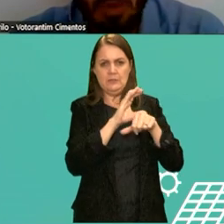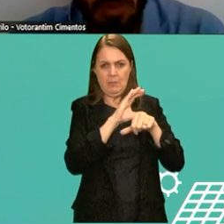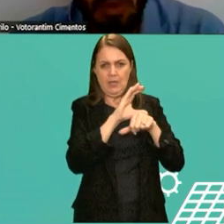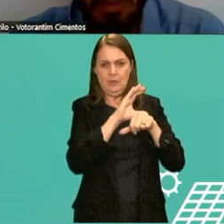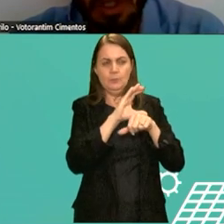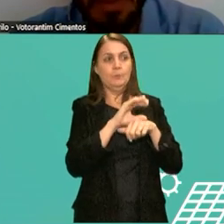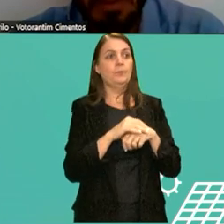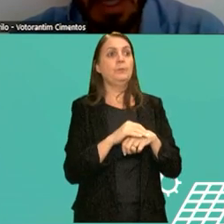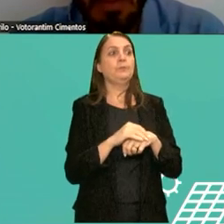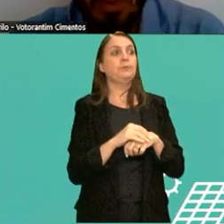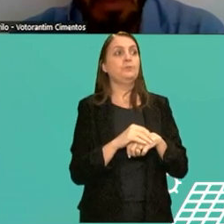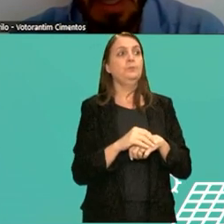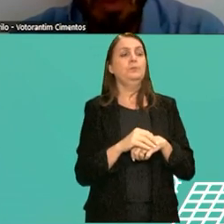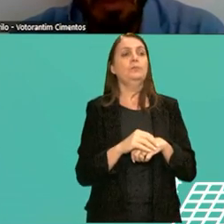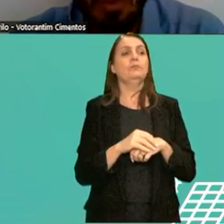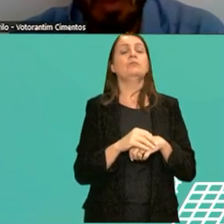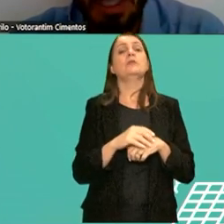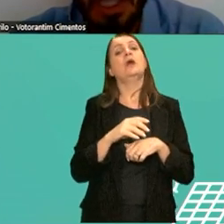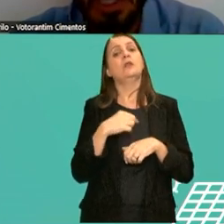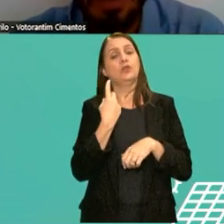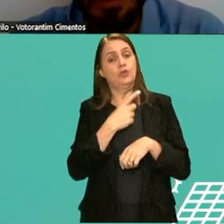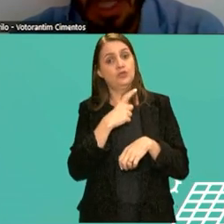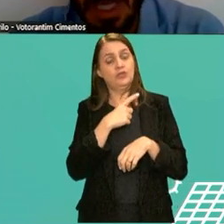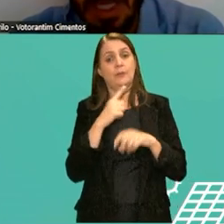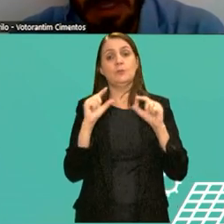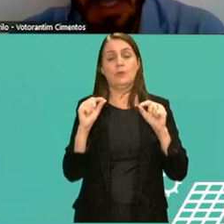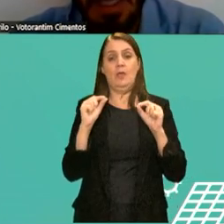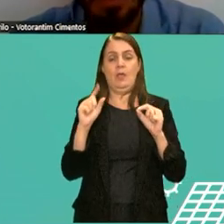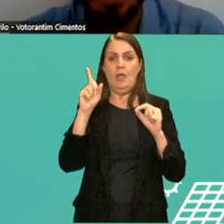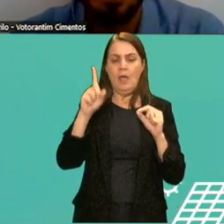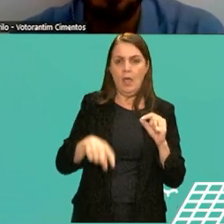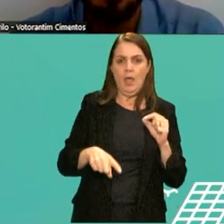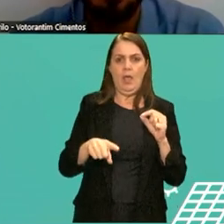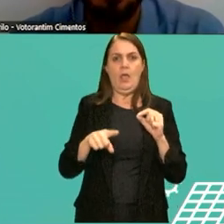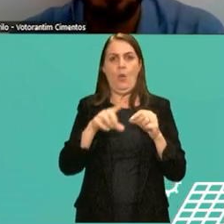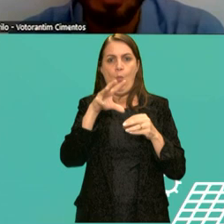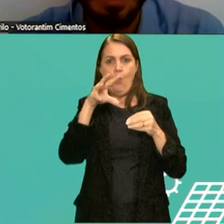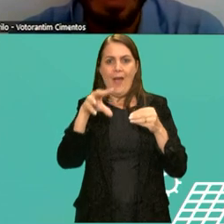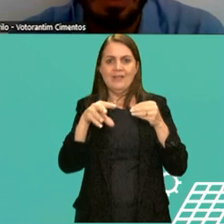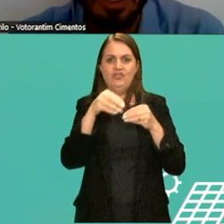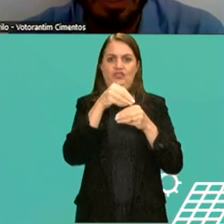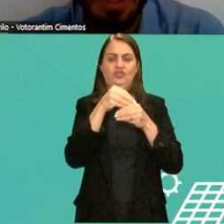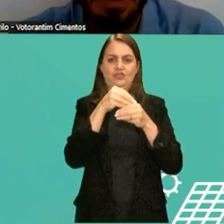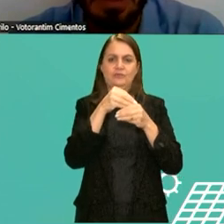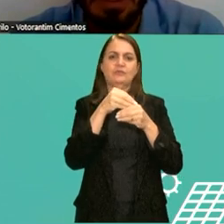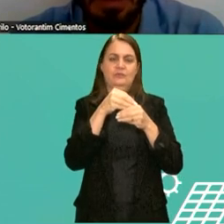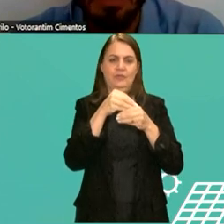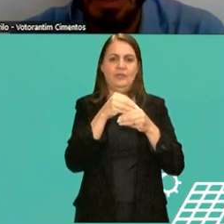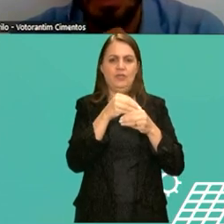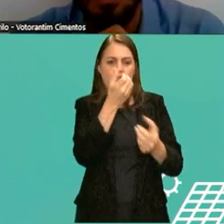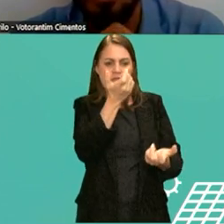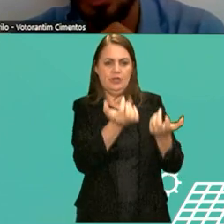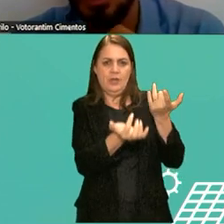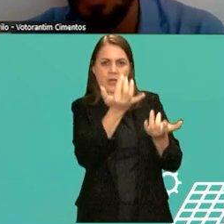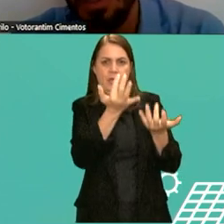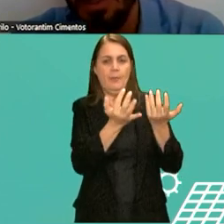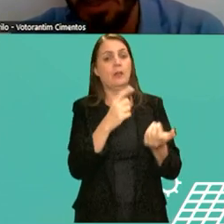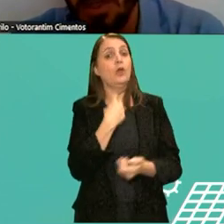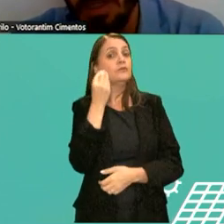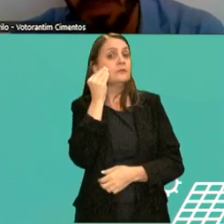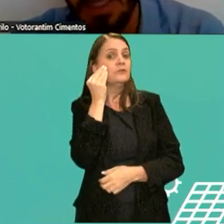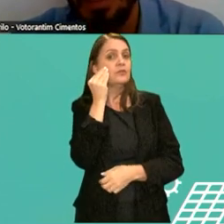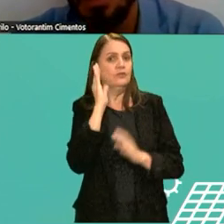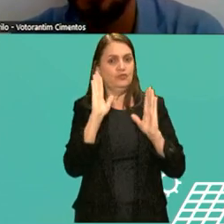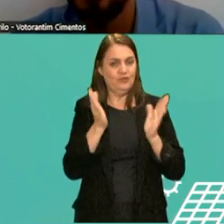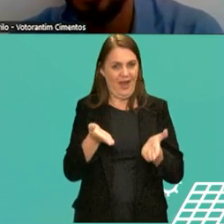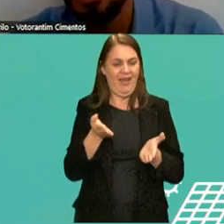today we see the hydrogen as more as an additional fuel.